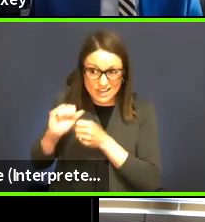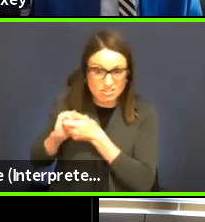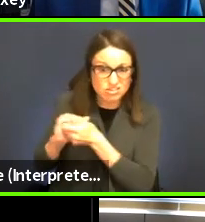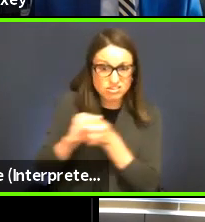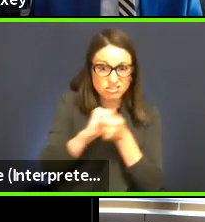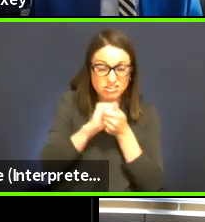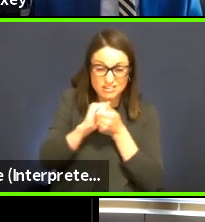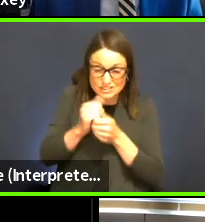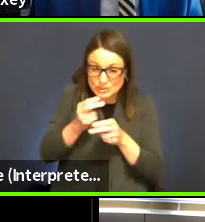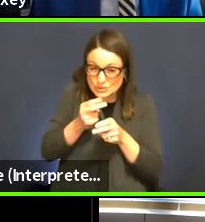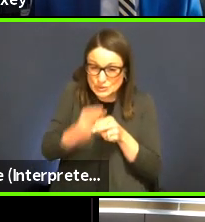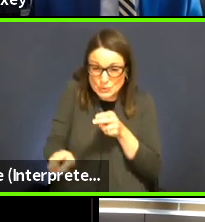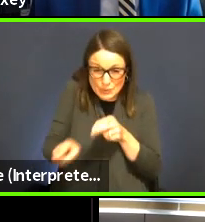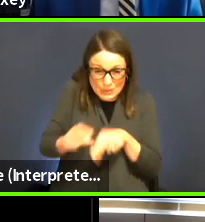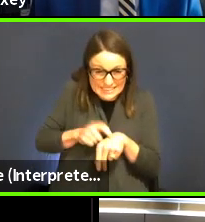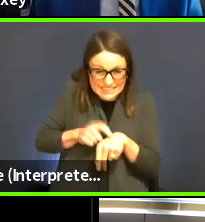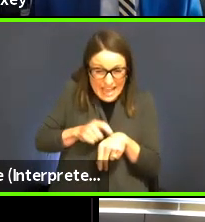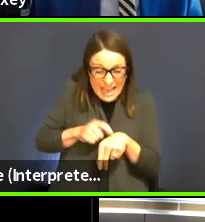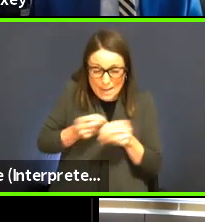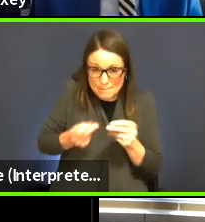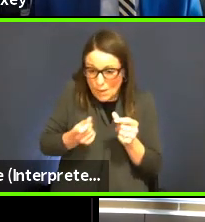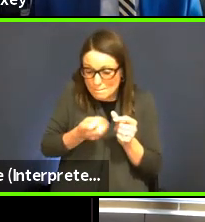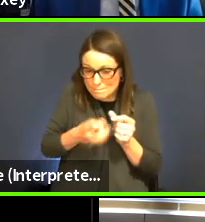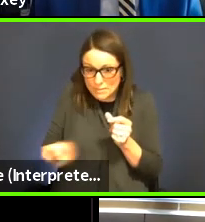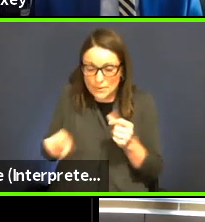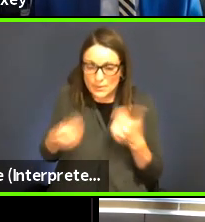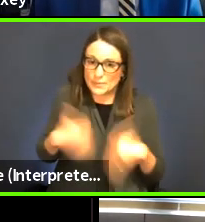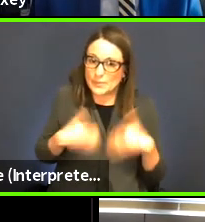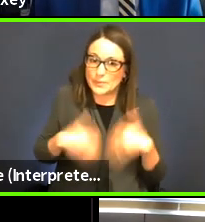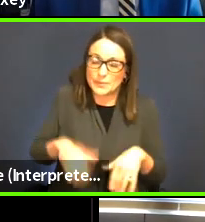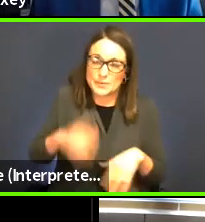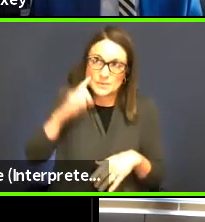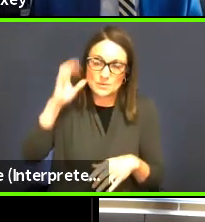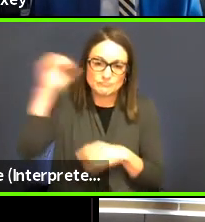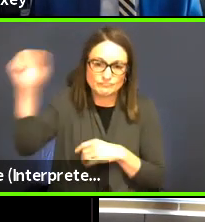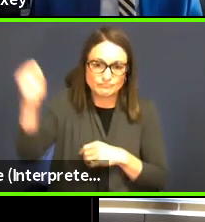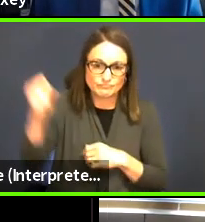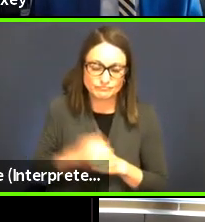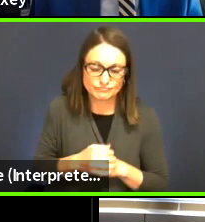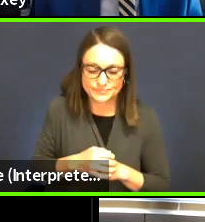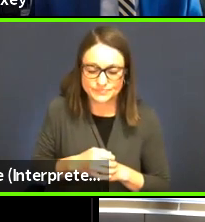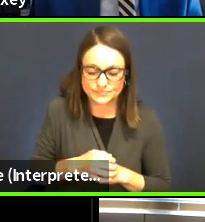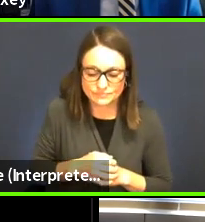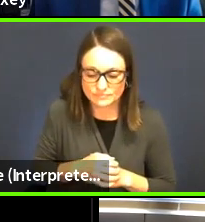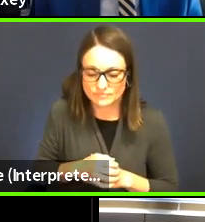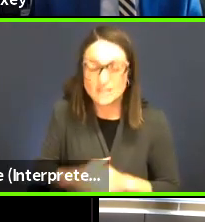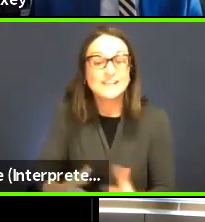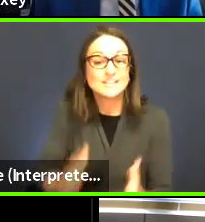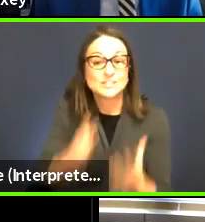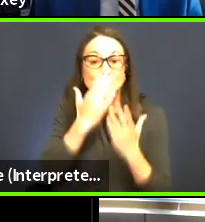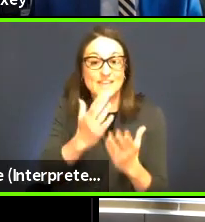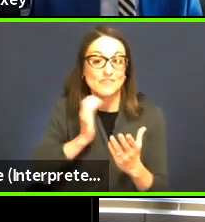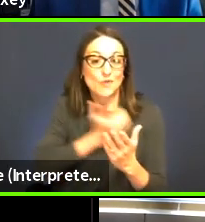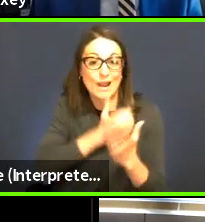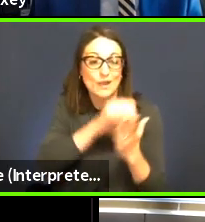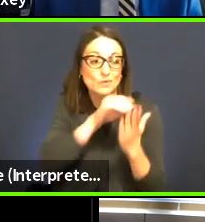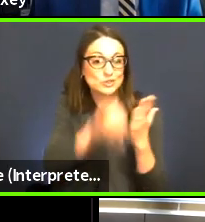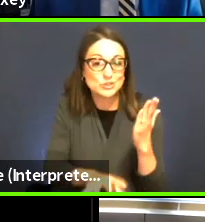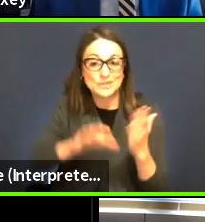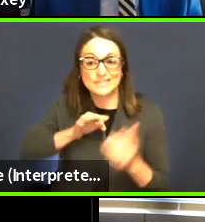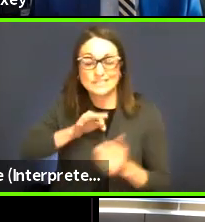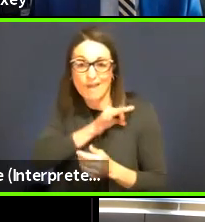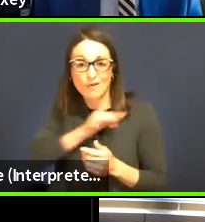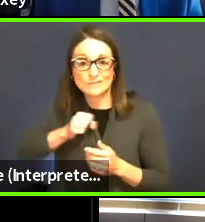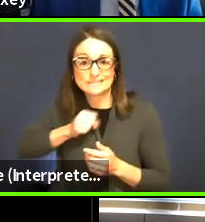remarkable. And I hope that all of you will thank me and thank our students, faculty, and staff for their